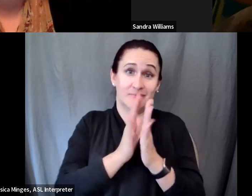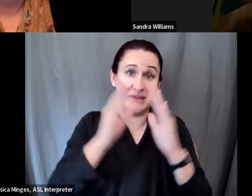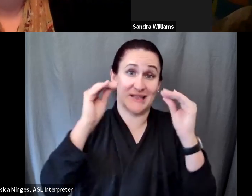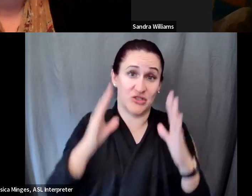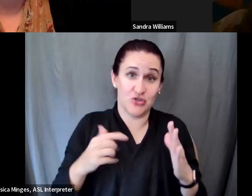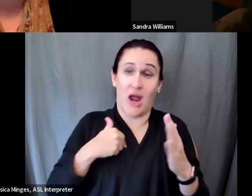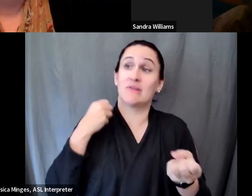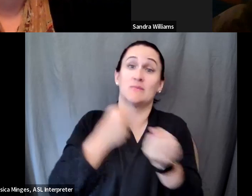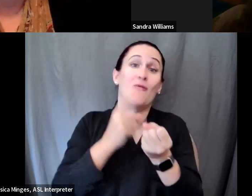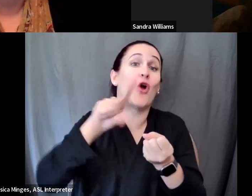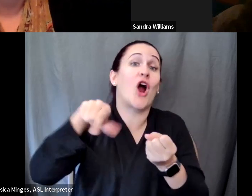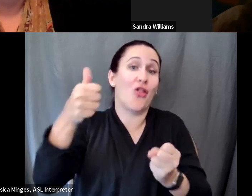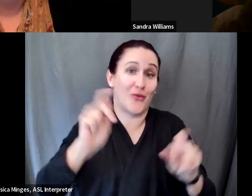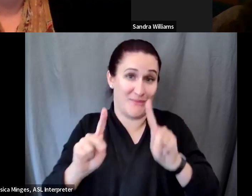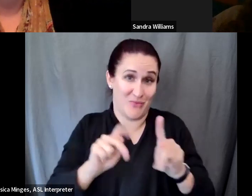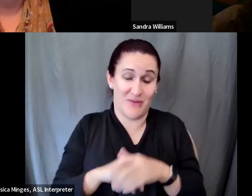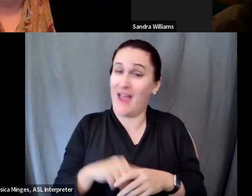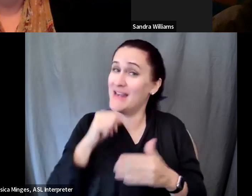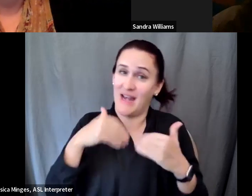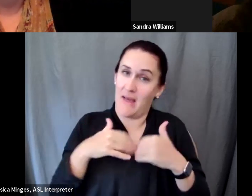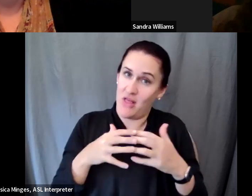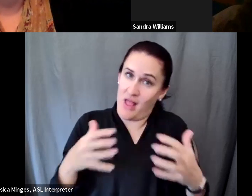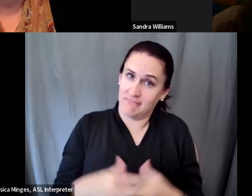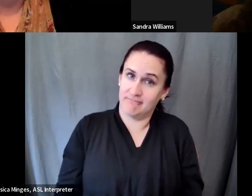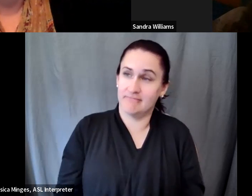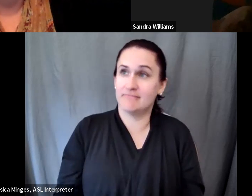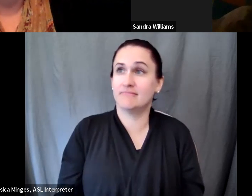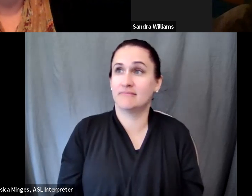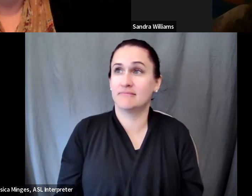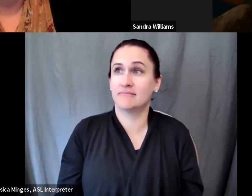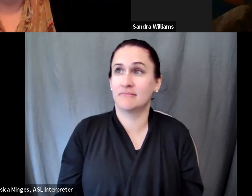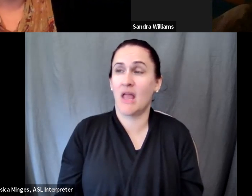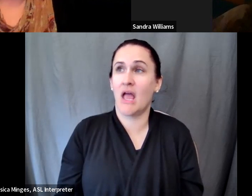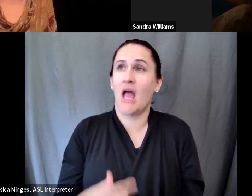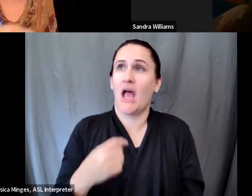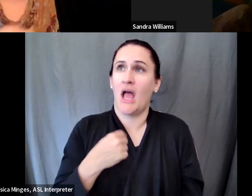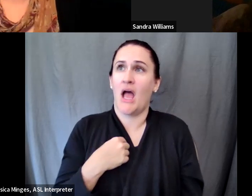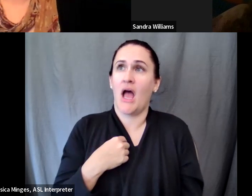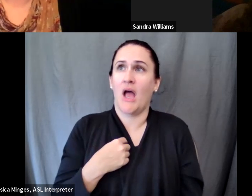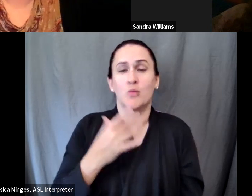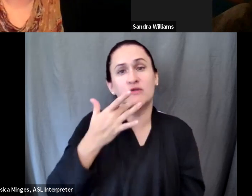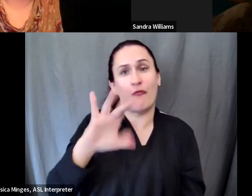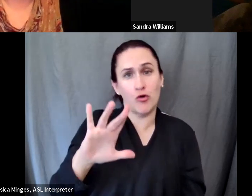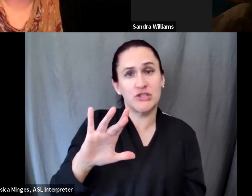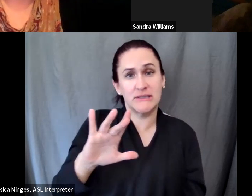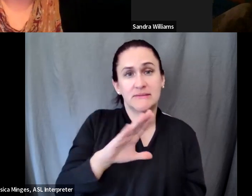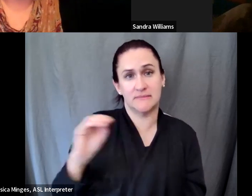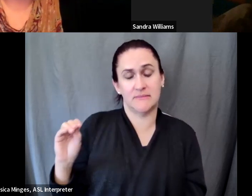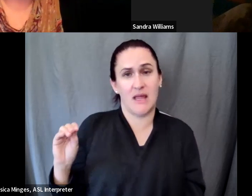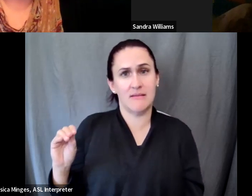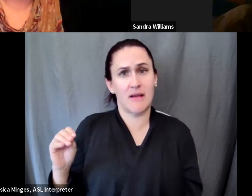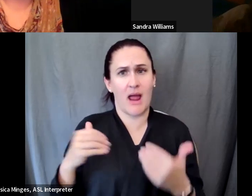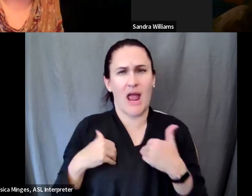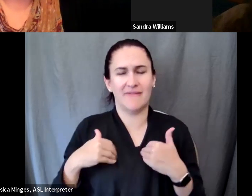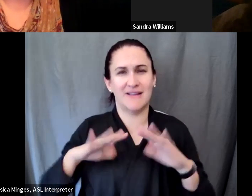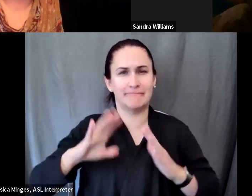so many other people. I didn't have a lot. I was fortunate, and I have an